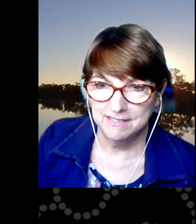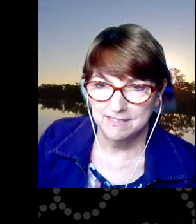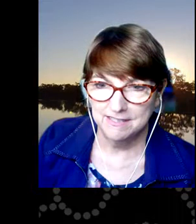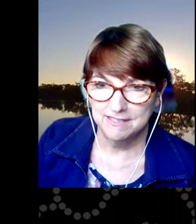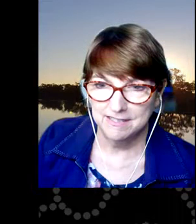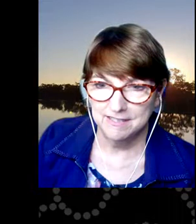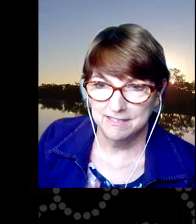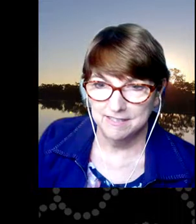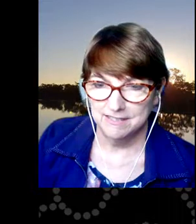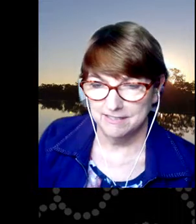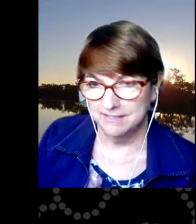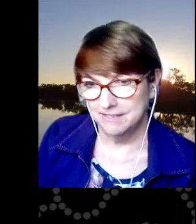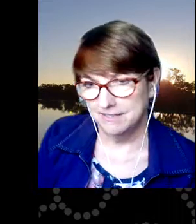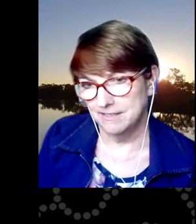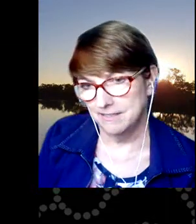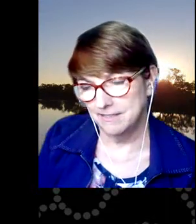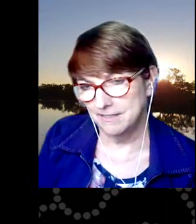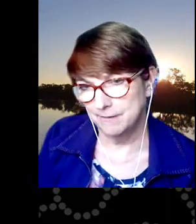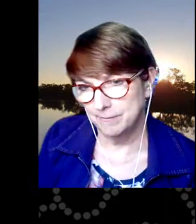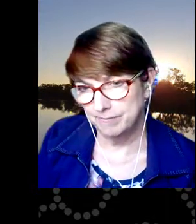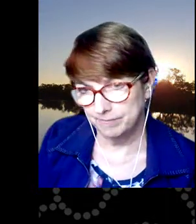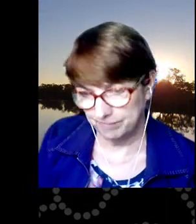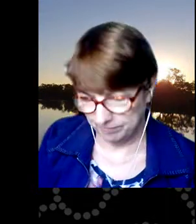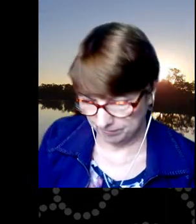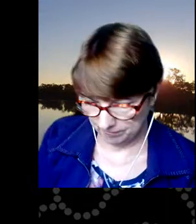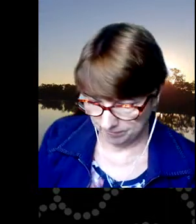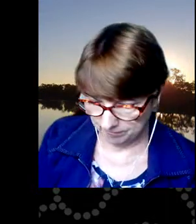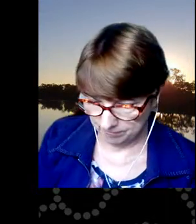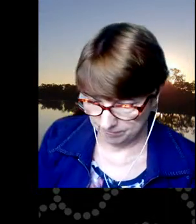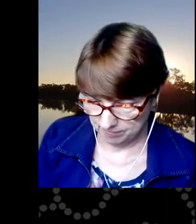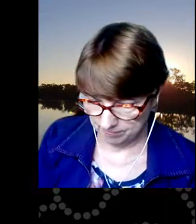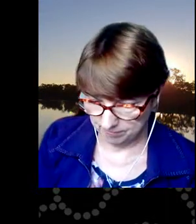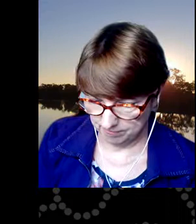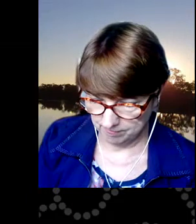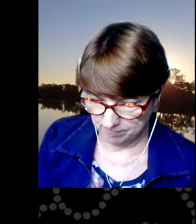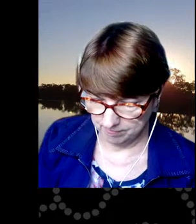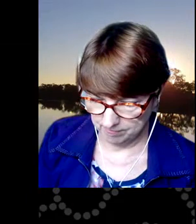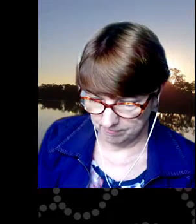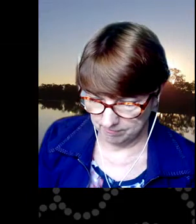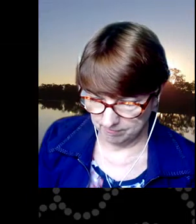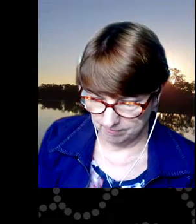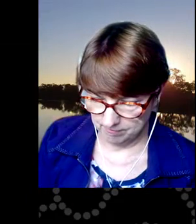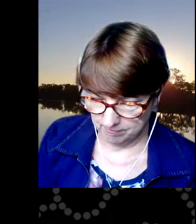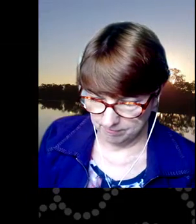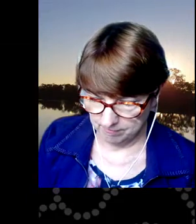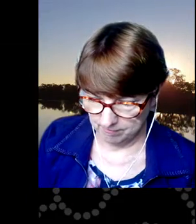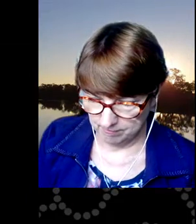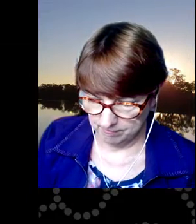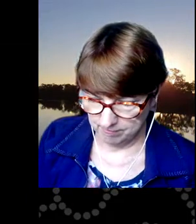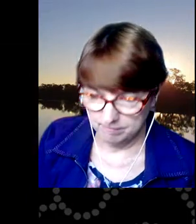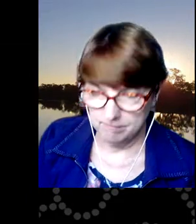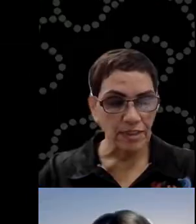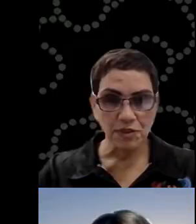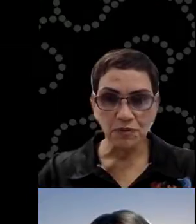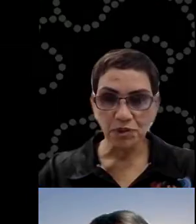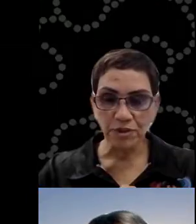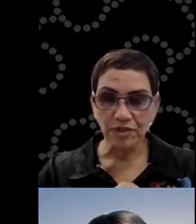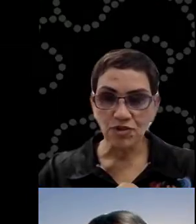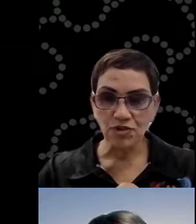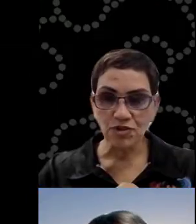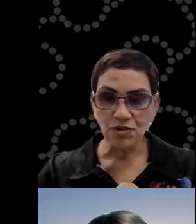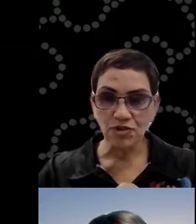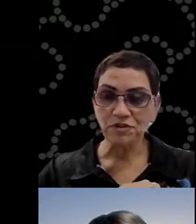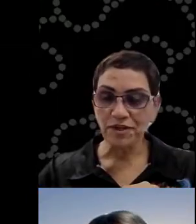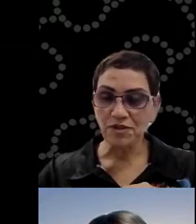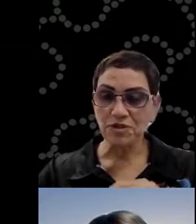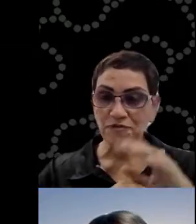updated quite regularly. Yep. So yeah, how do we capture that? Good question, and I'd love to be able to give you an answer, Ruby.